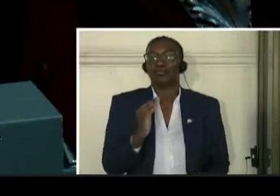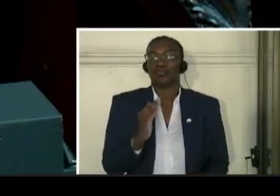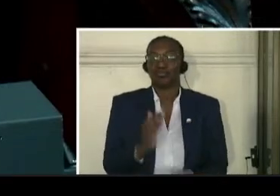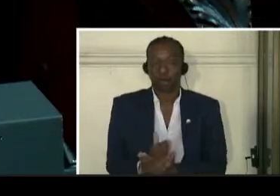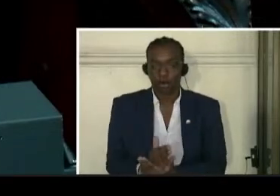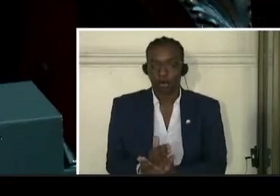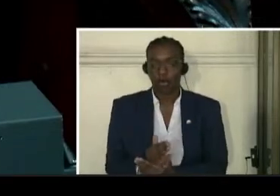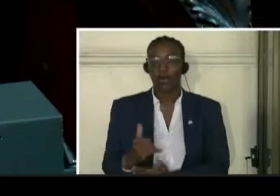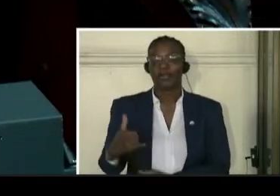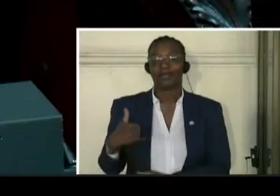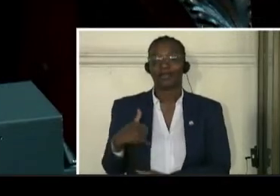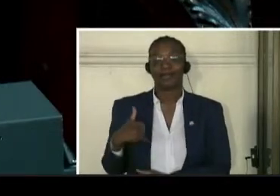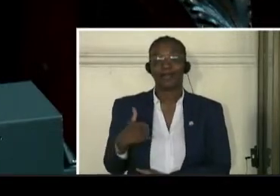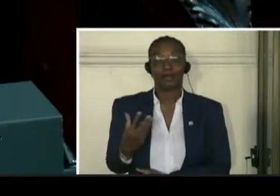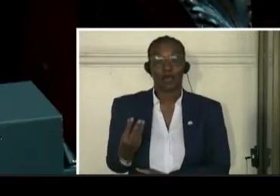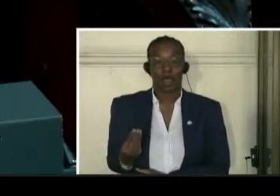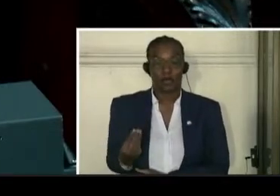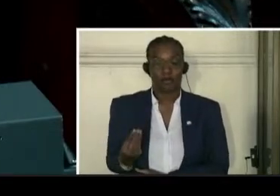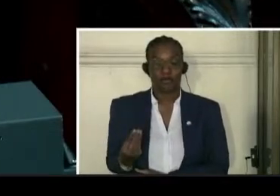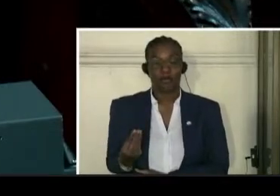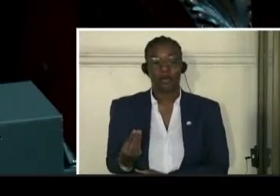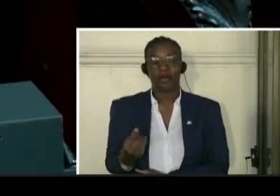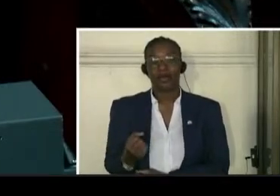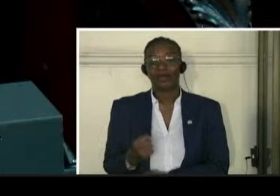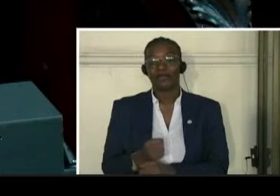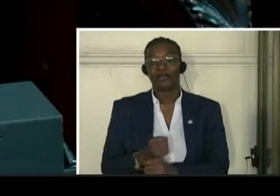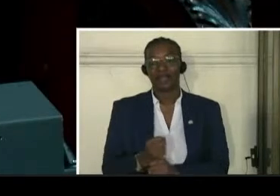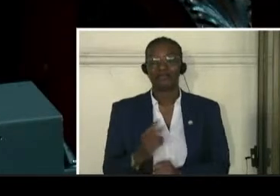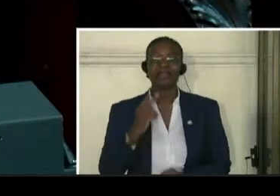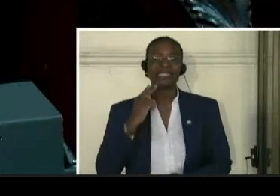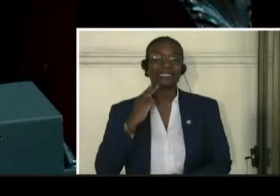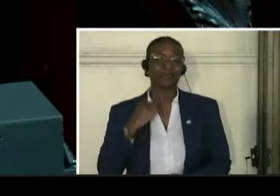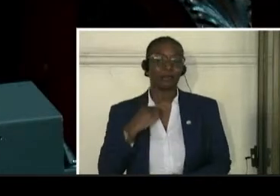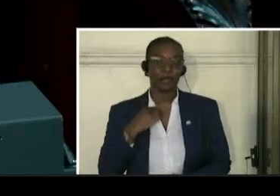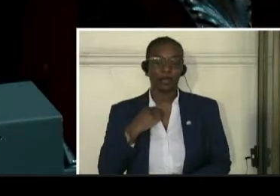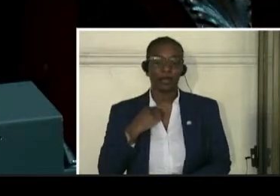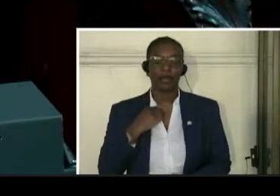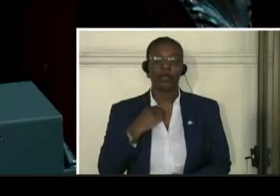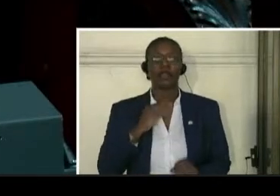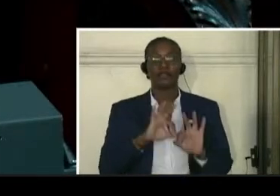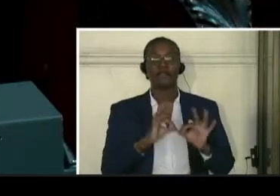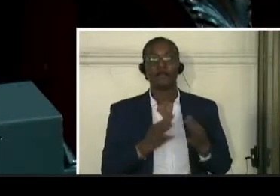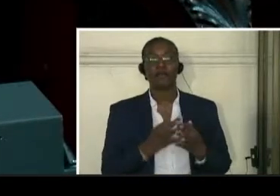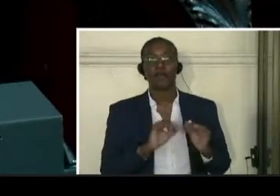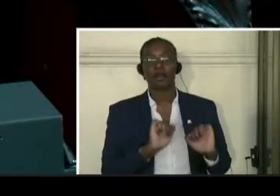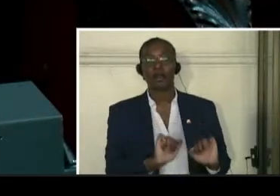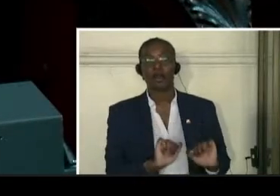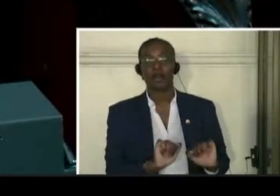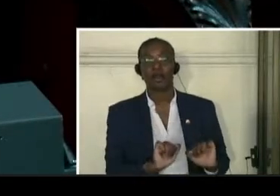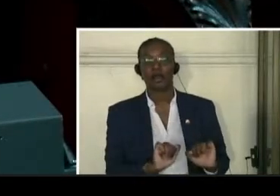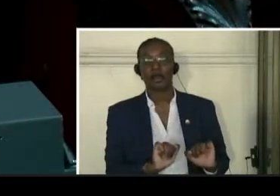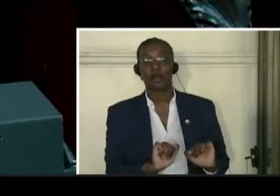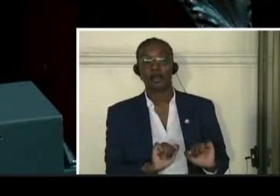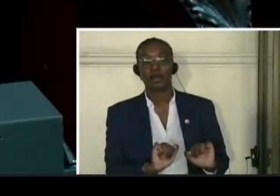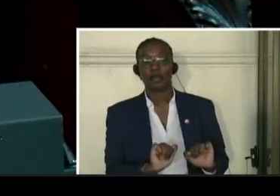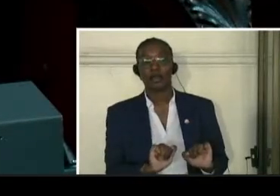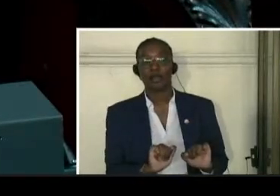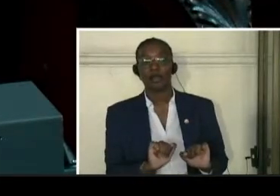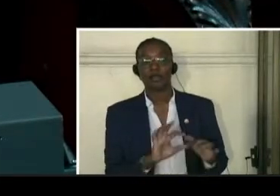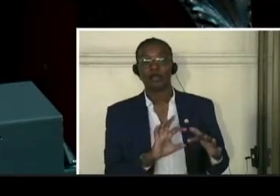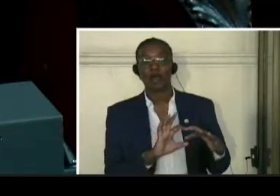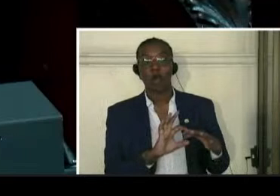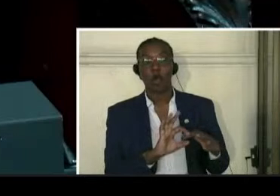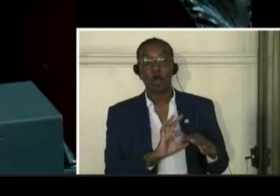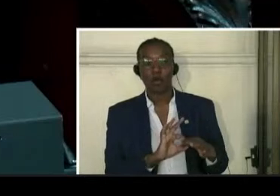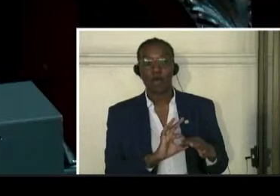the surname you are carrying, you have actually disappointed your family. The homework that